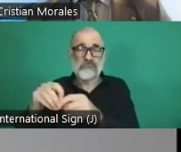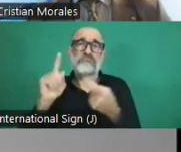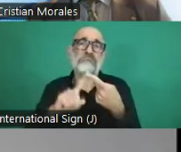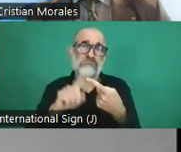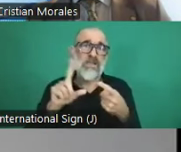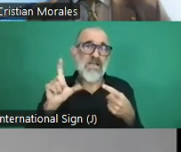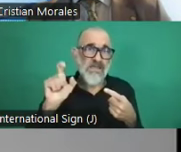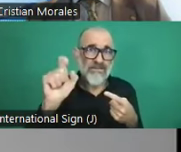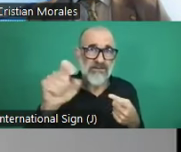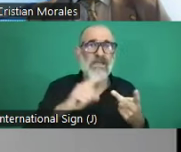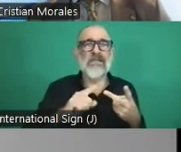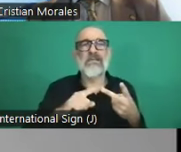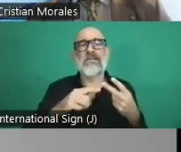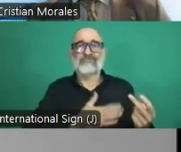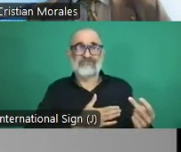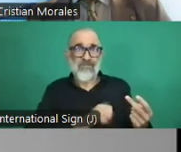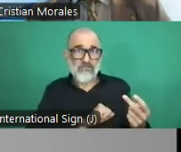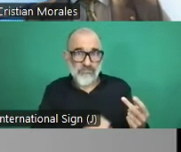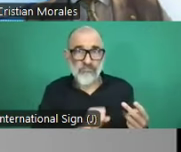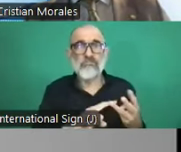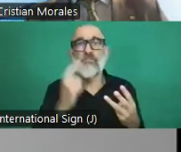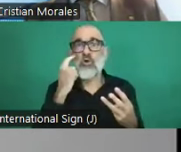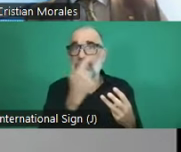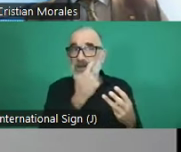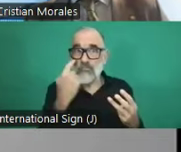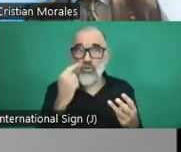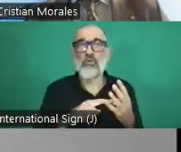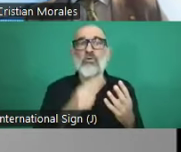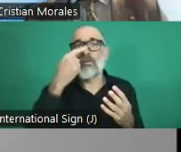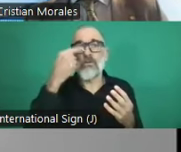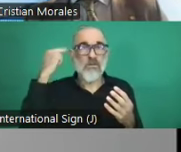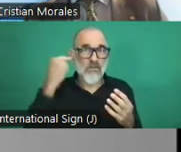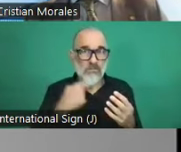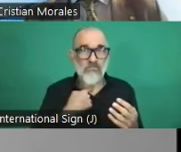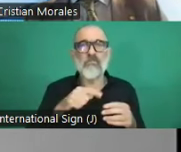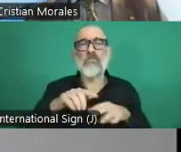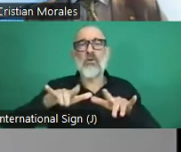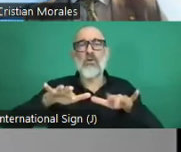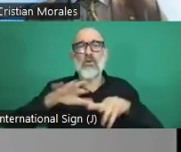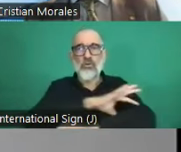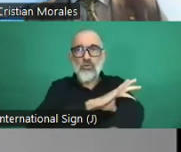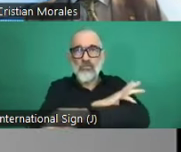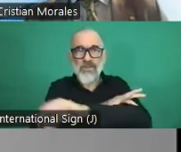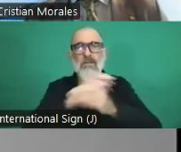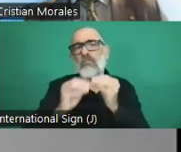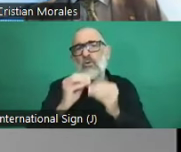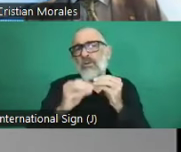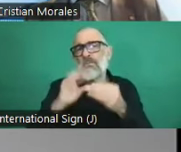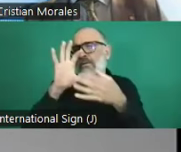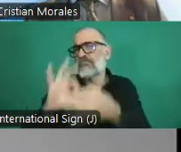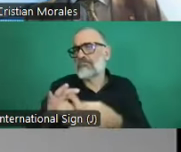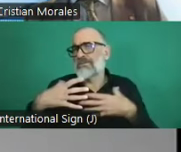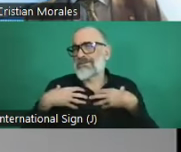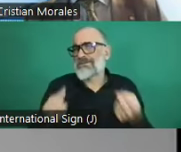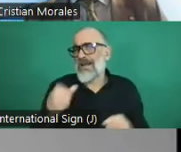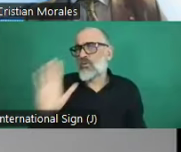otorhinolaryngology, orthopedics, and women's health issues in a timely manner. We have invested heavily in improving